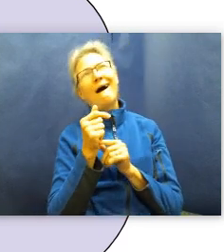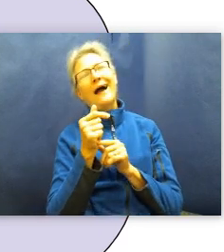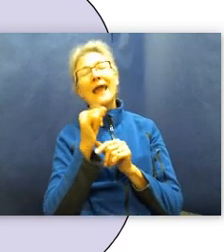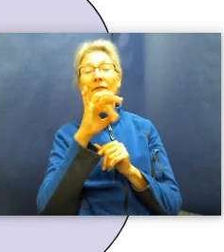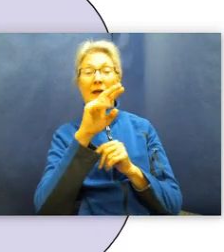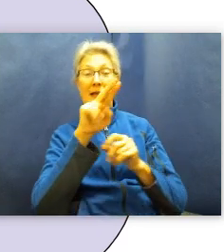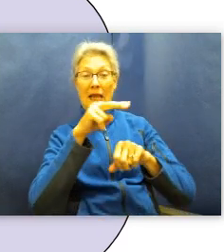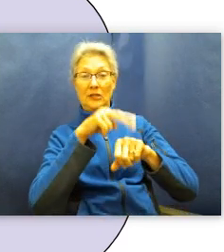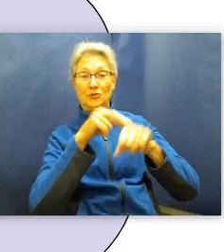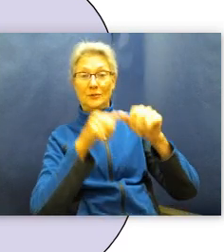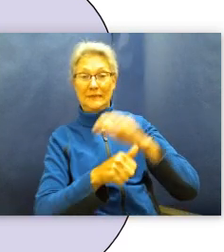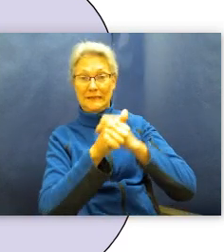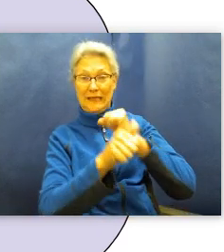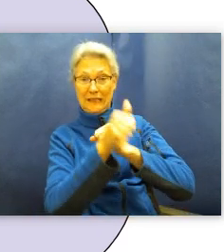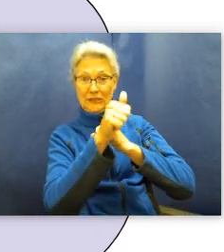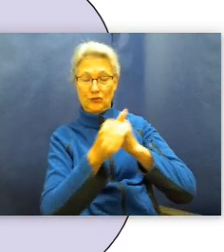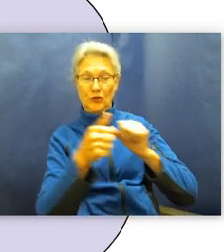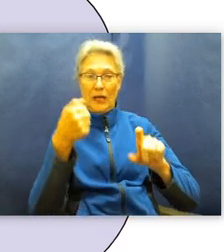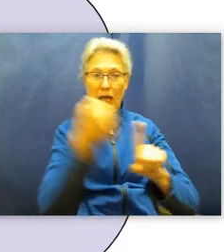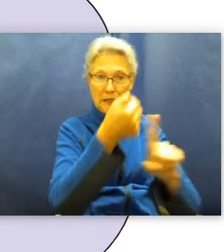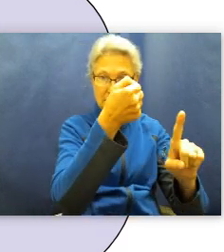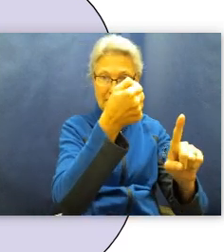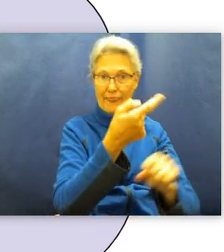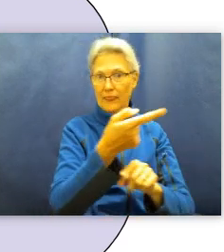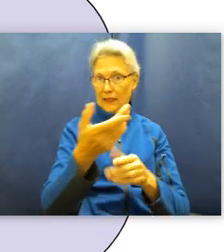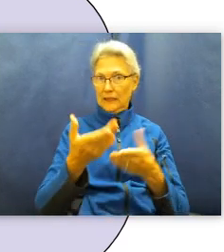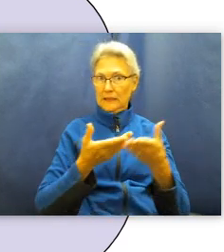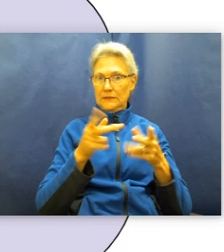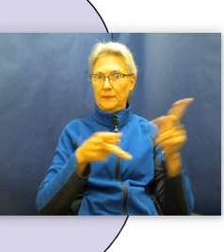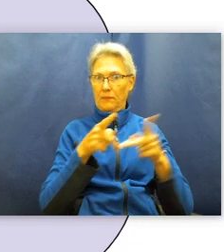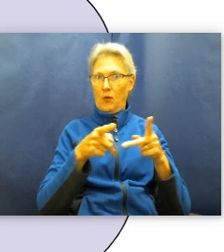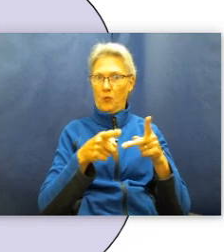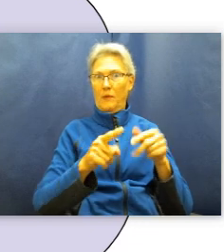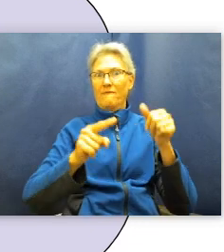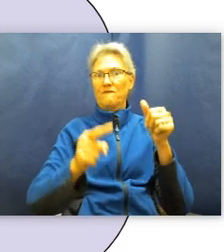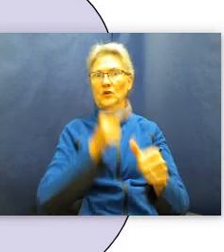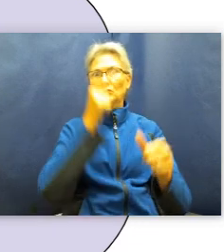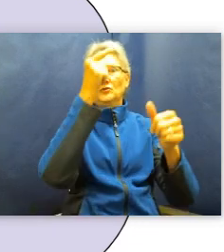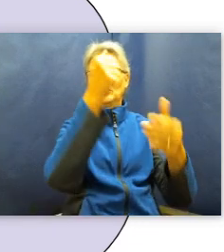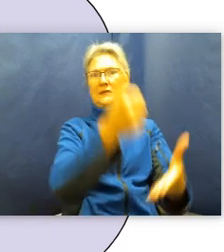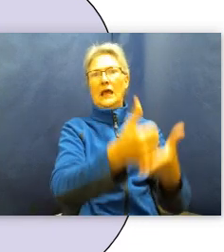these would be the people in charge to help. Do you think you know it? Stay tuned.